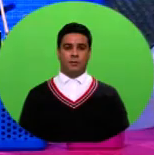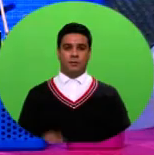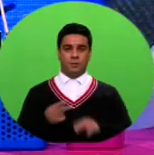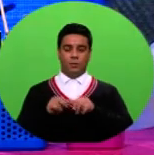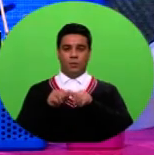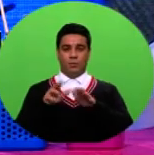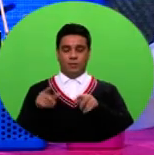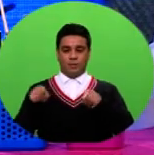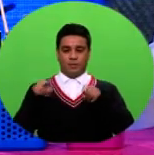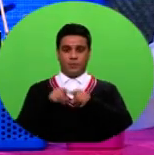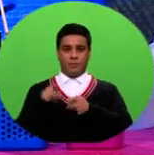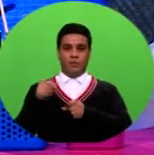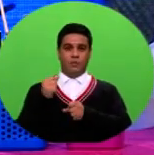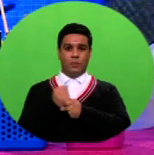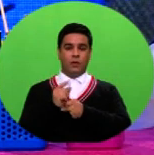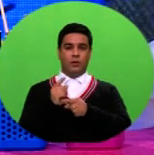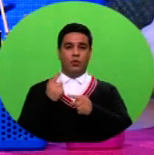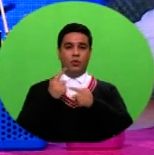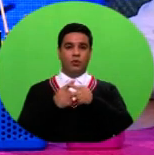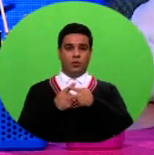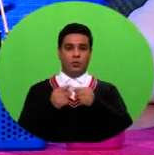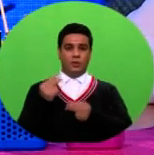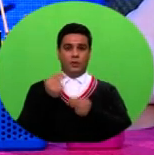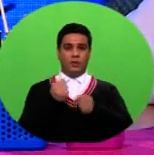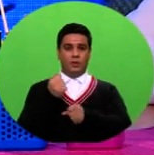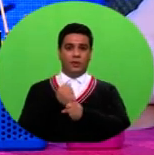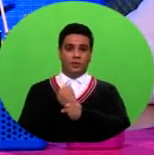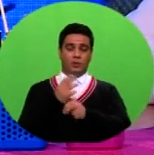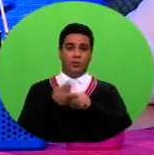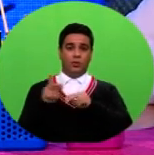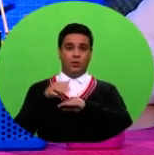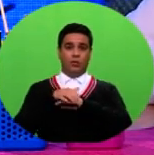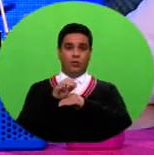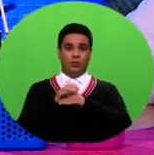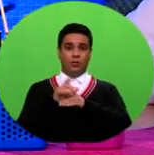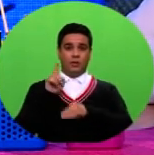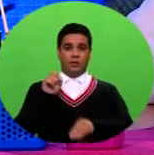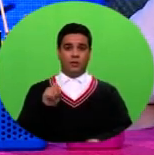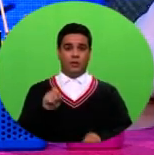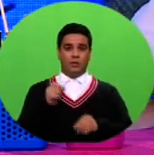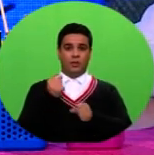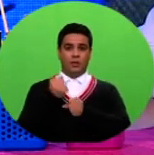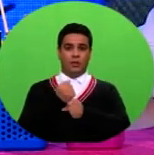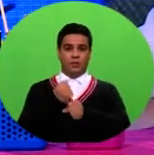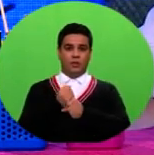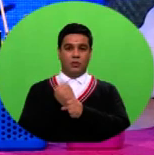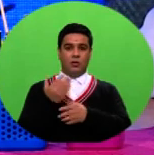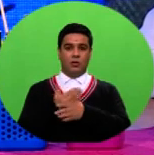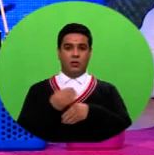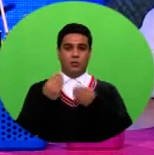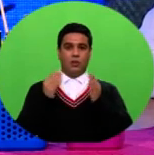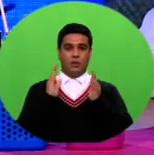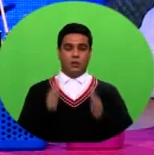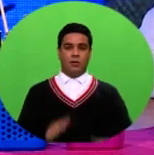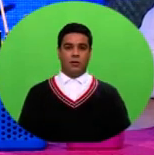yoyilmadan yana bir bitta qo'shimcha chiziq chiqarsak, bu qutucha o'rnida ishlatishimizga ham yordam beradi.